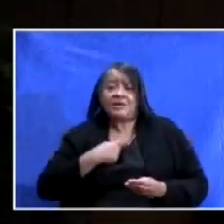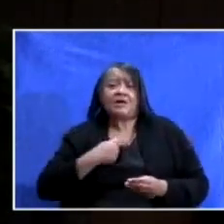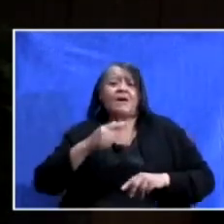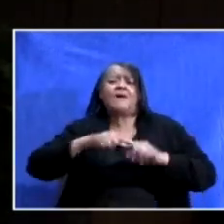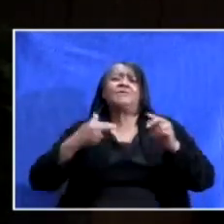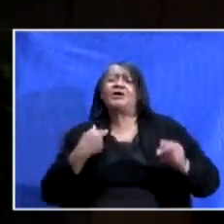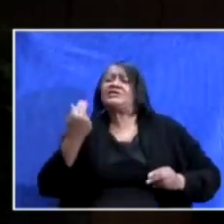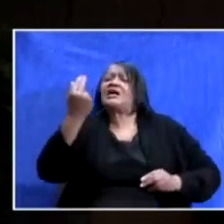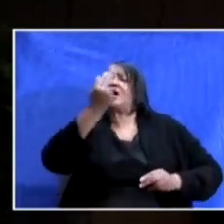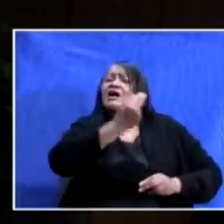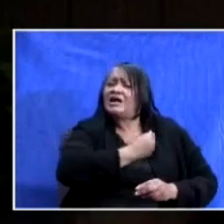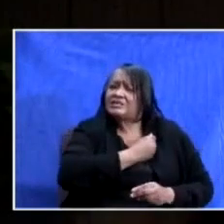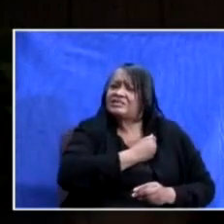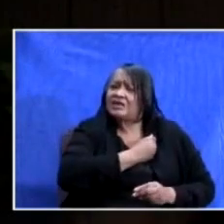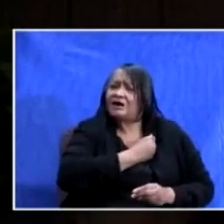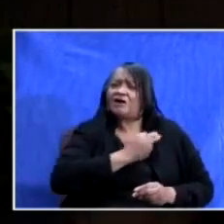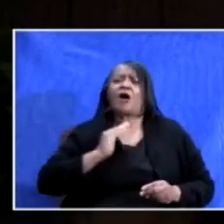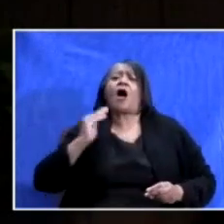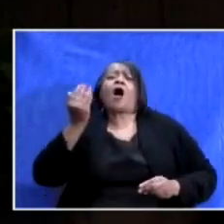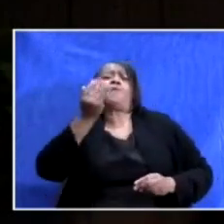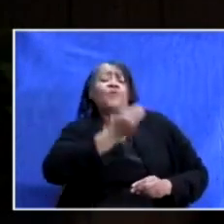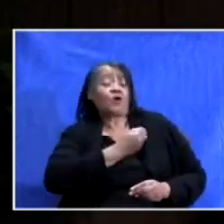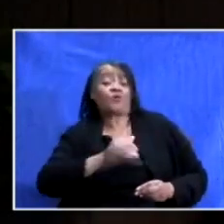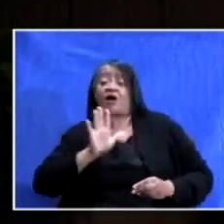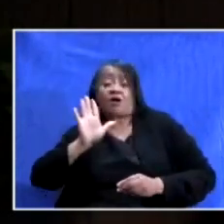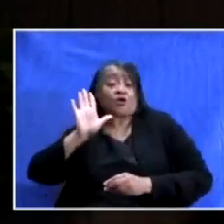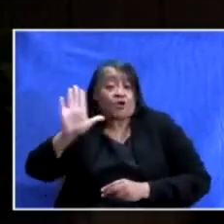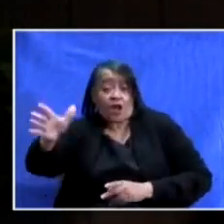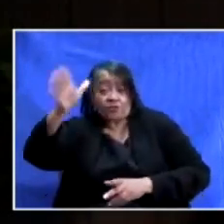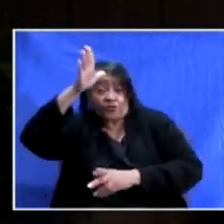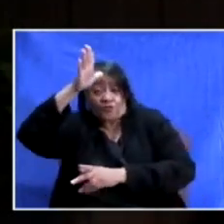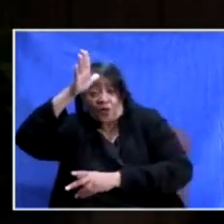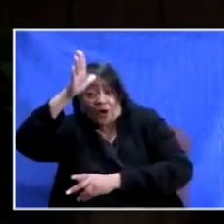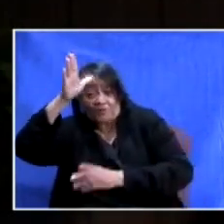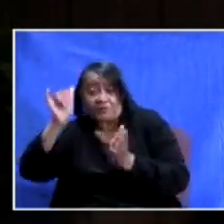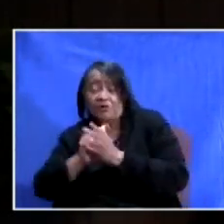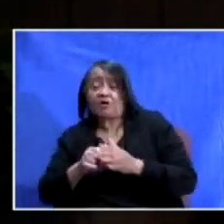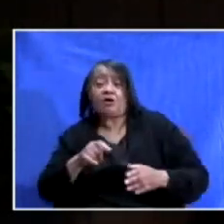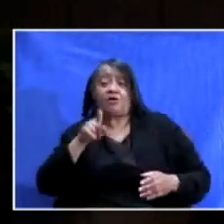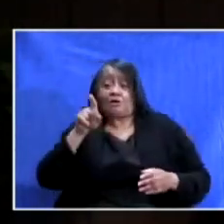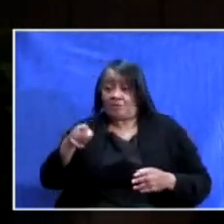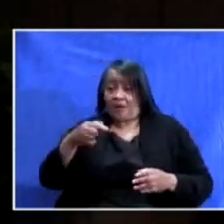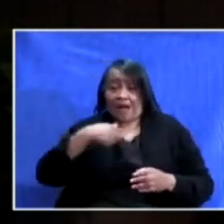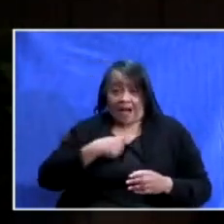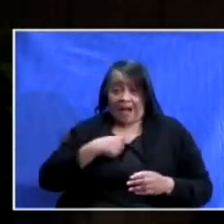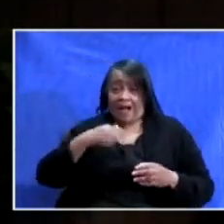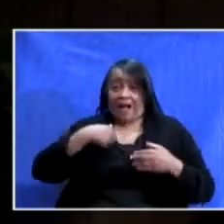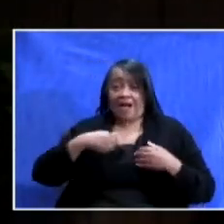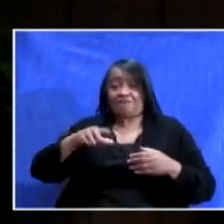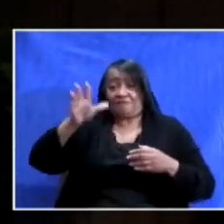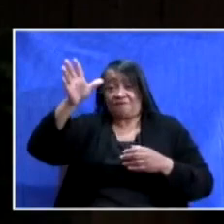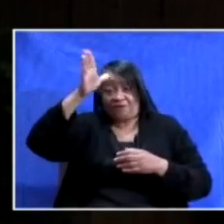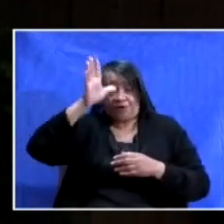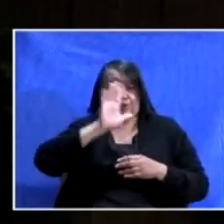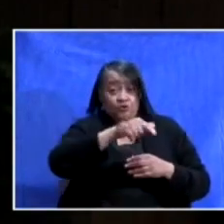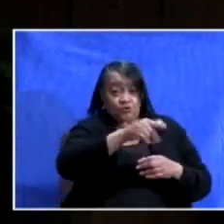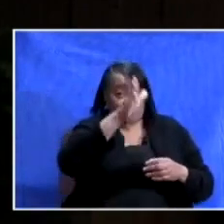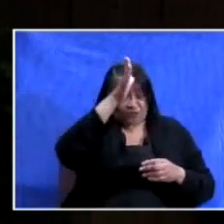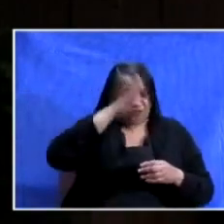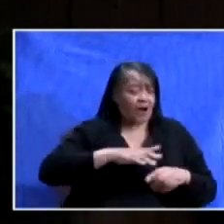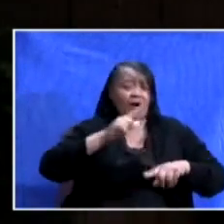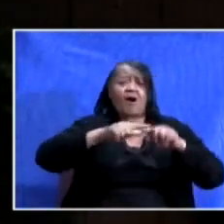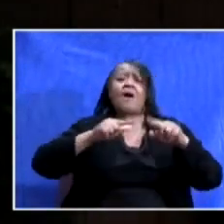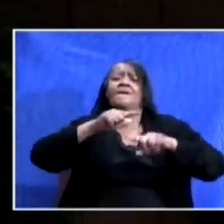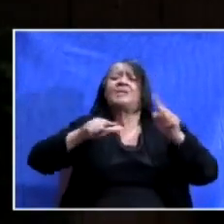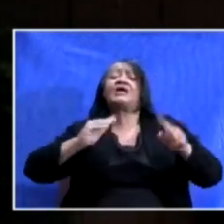The usness, our, not your Father, as though God, you have a monopoly on God's love.